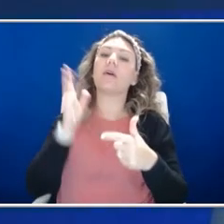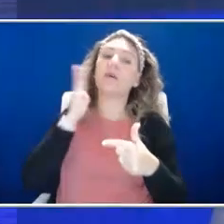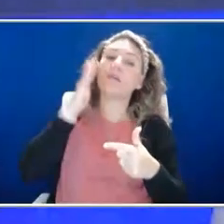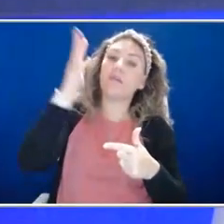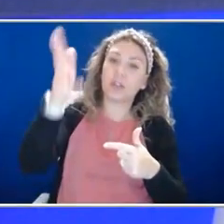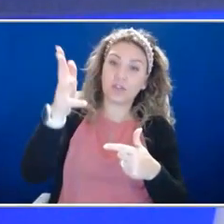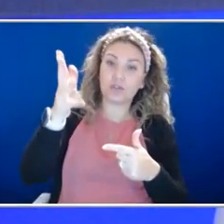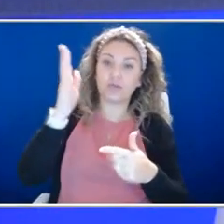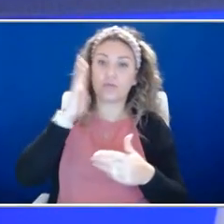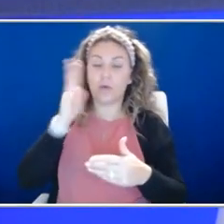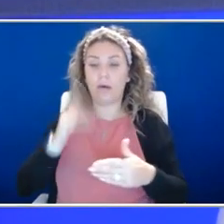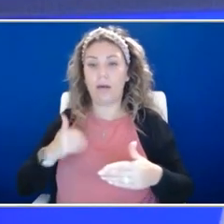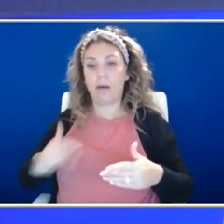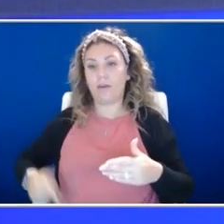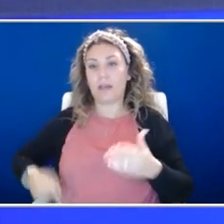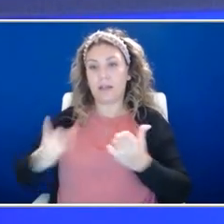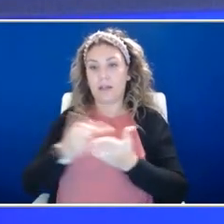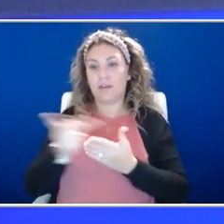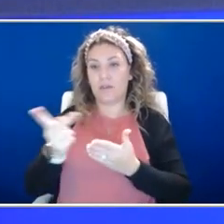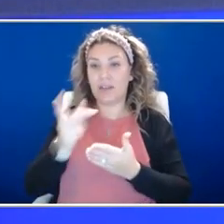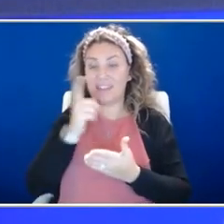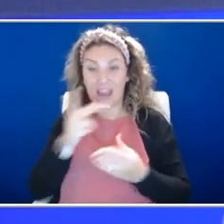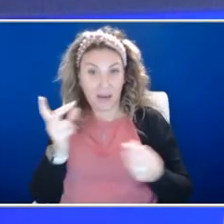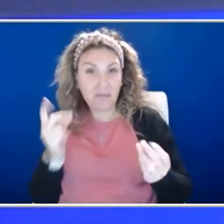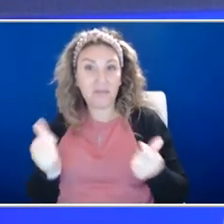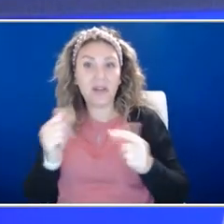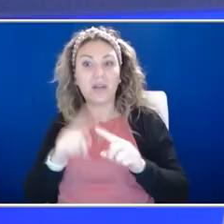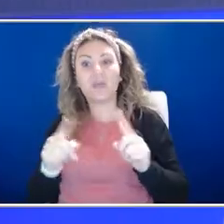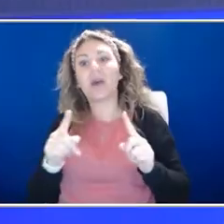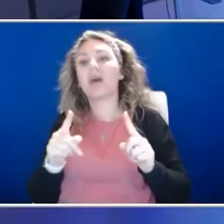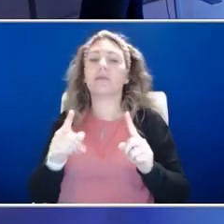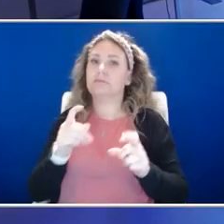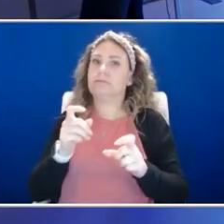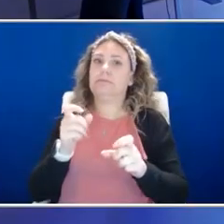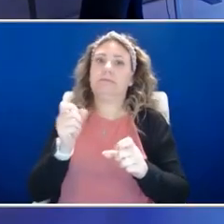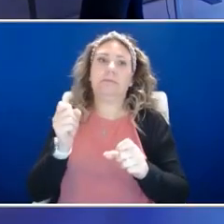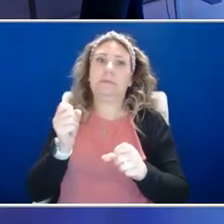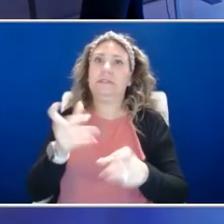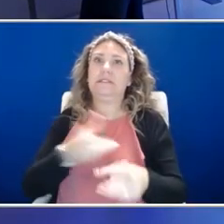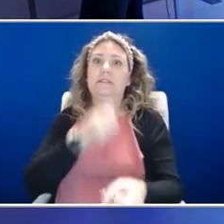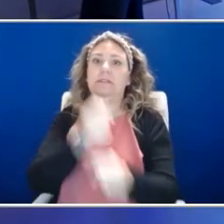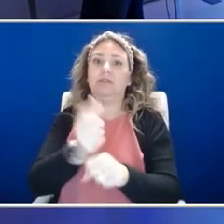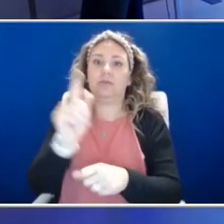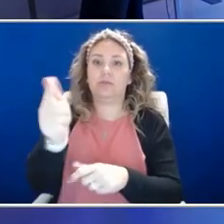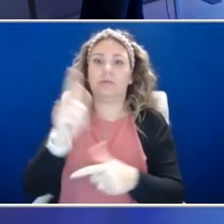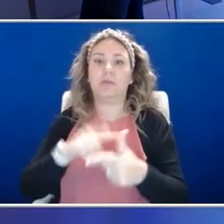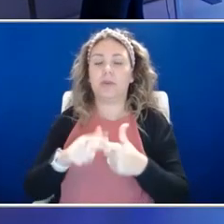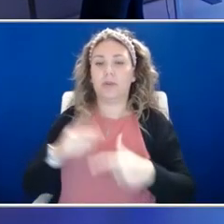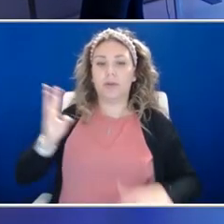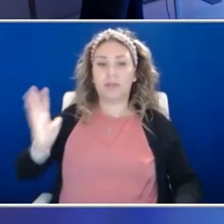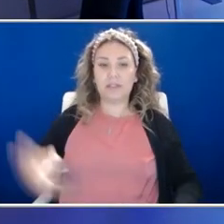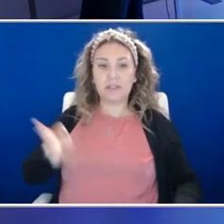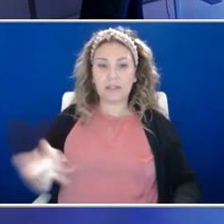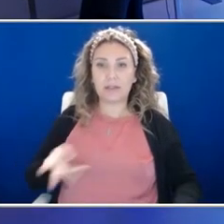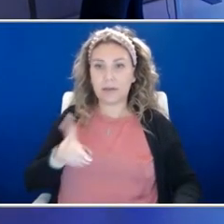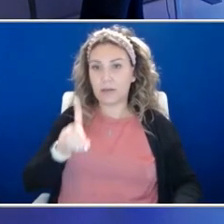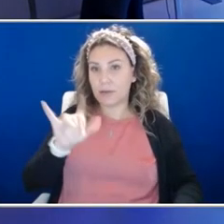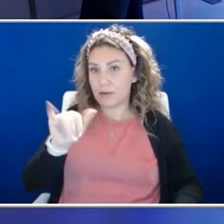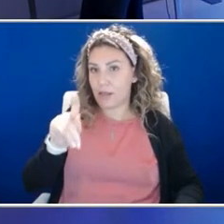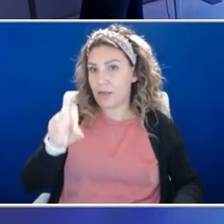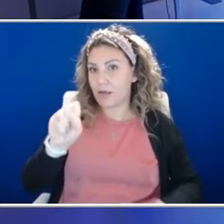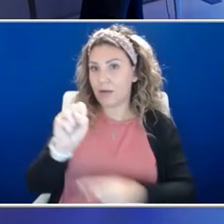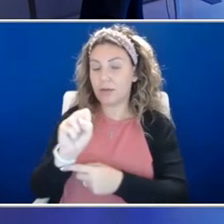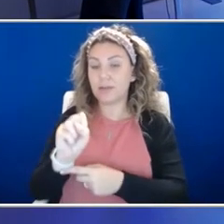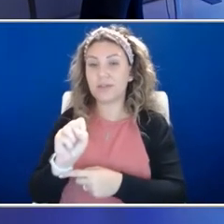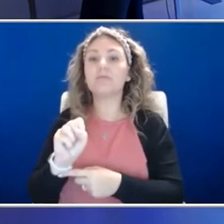failure, not immediately, but perhaps years later instead. And then you go on dialysis potentially, and dialysis, while it certainly